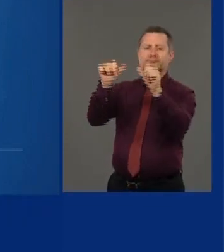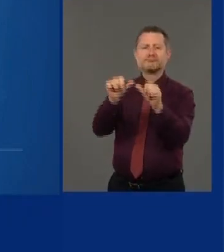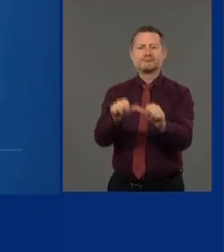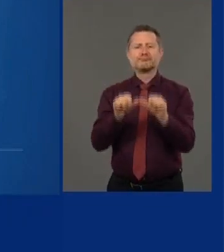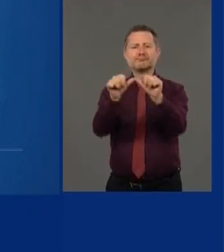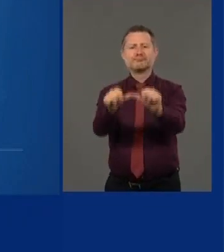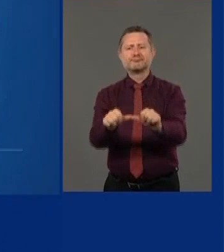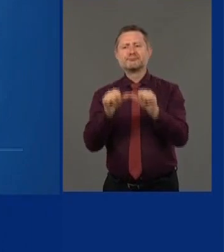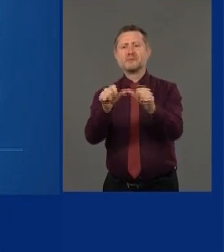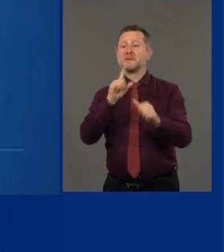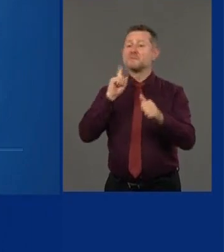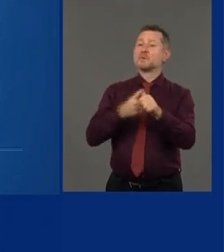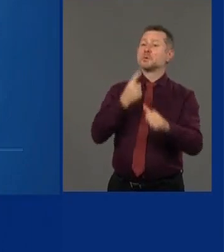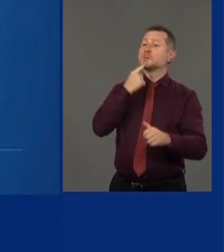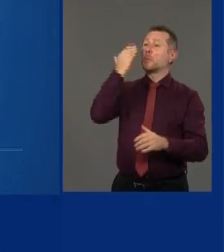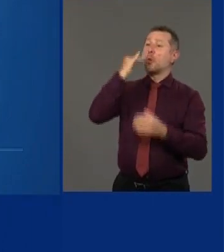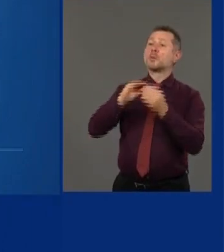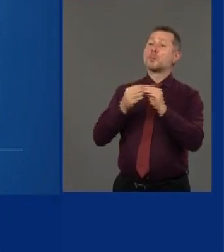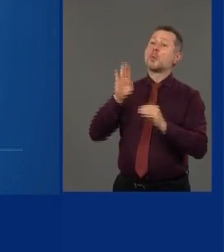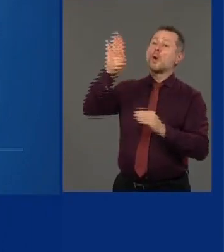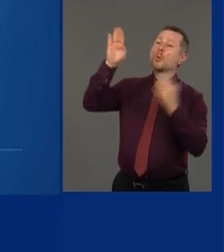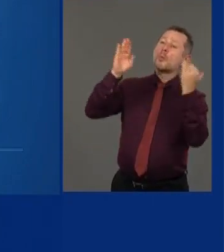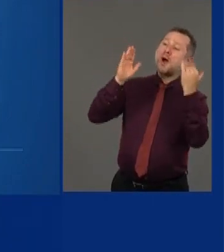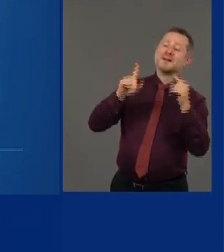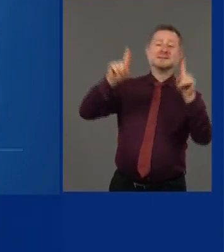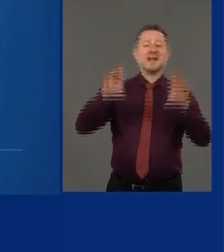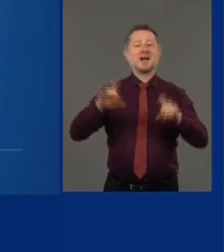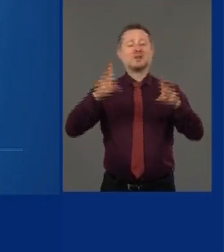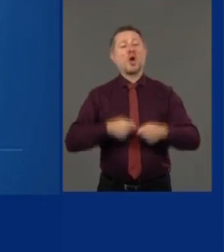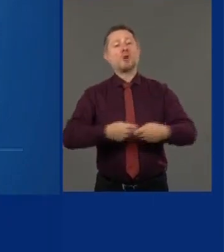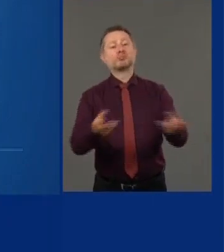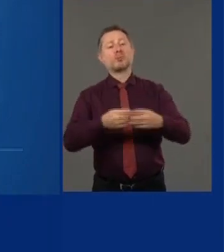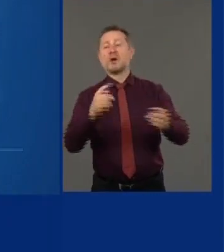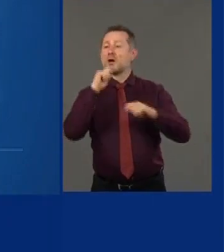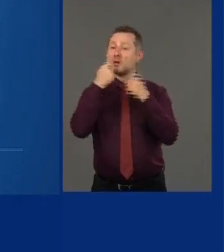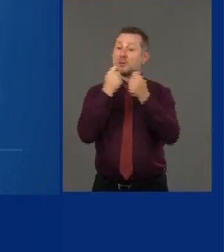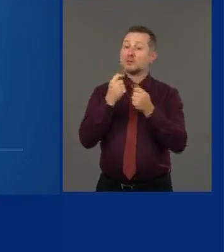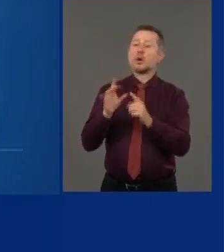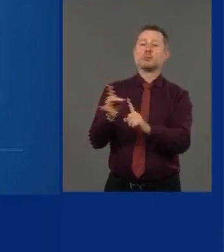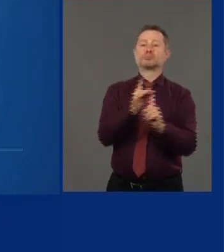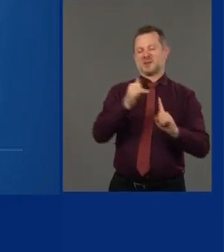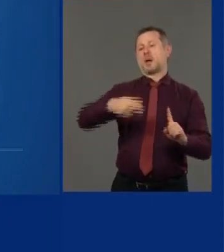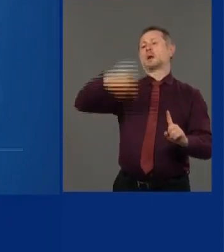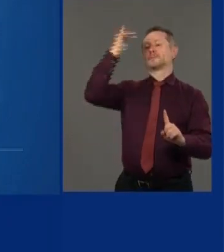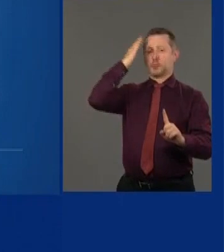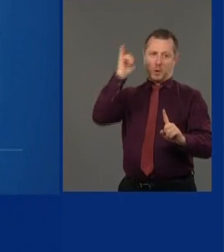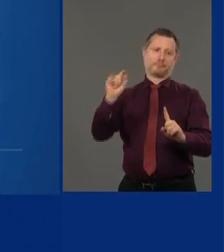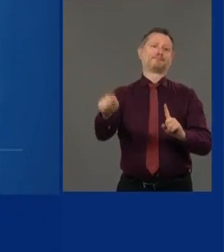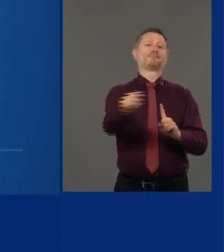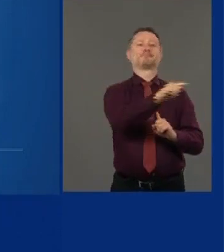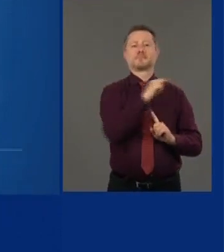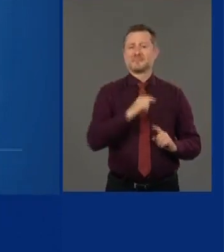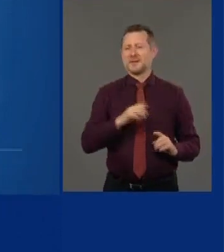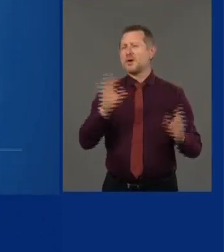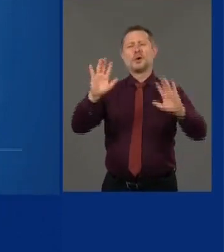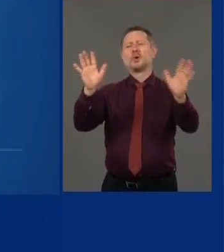well, it's because they're doing more testing, and that's why the number of infections are going up. Not